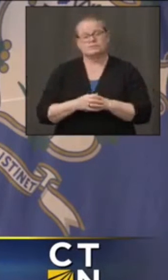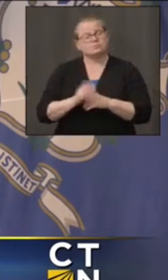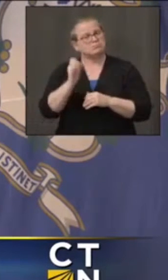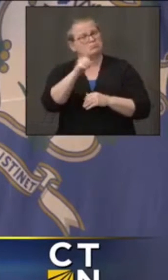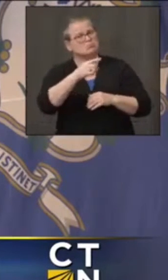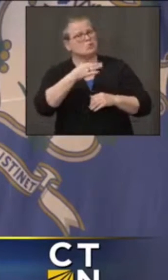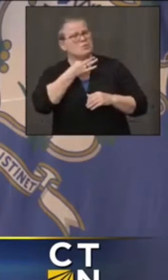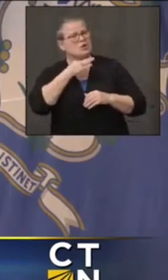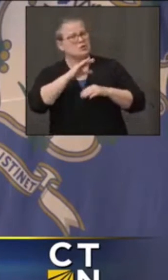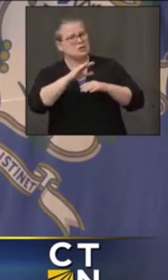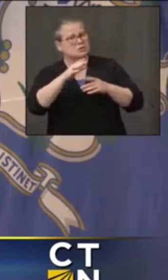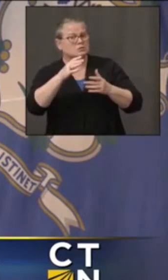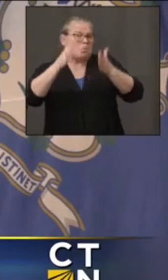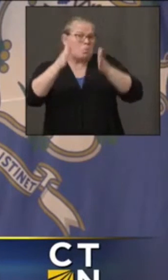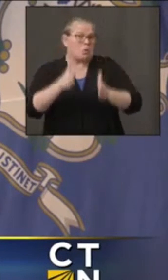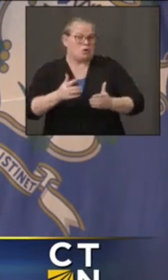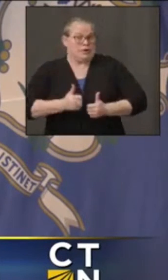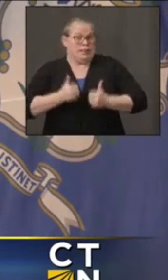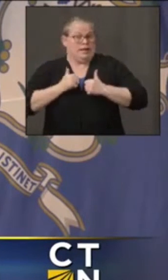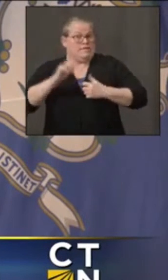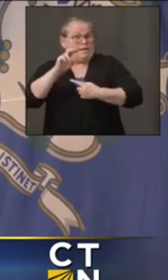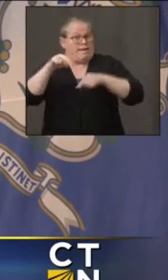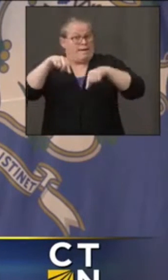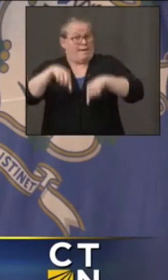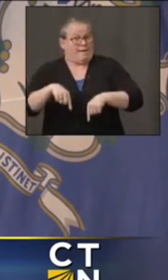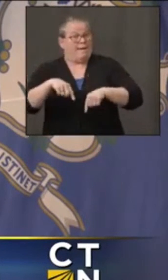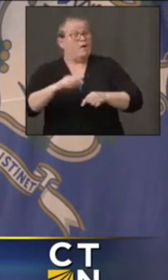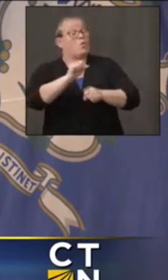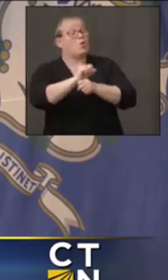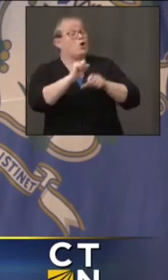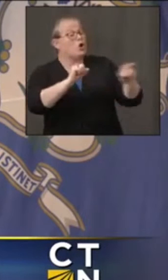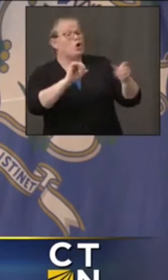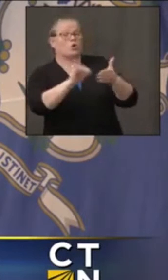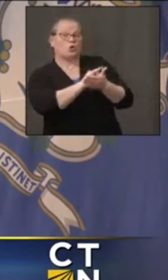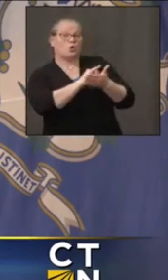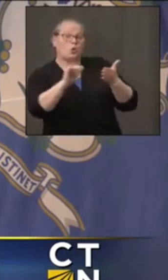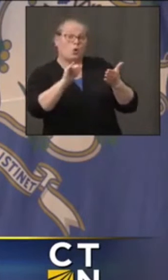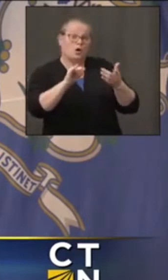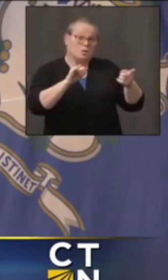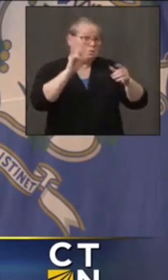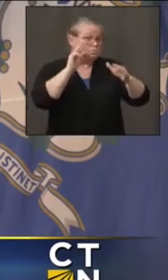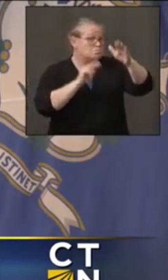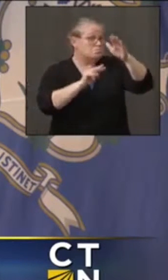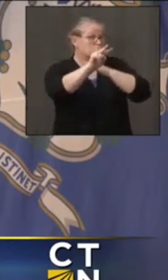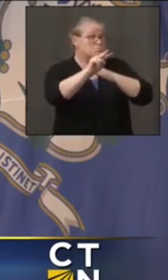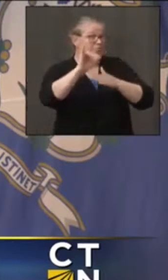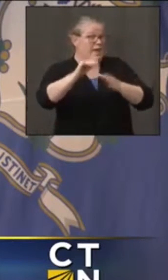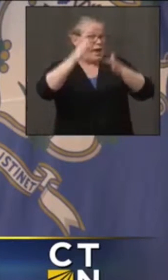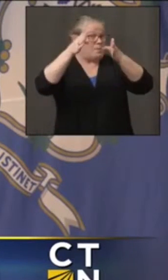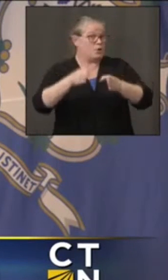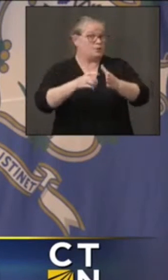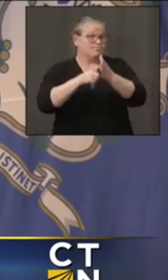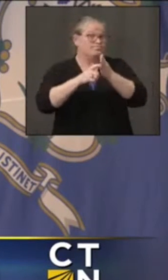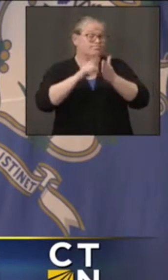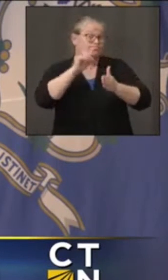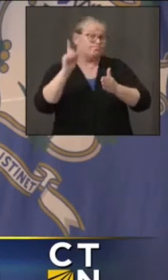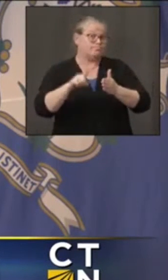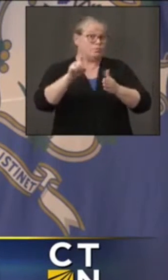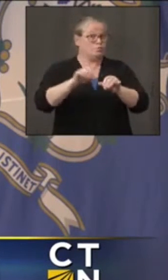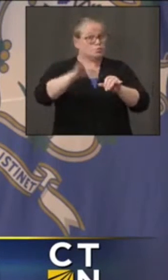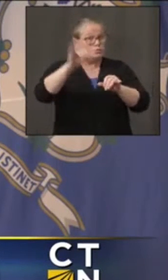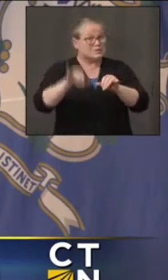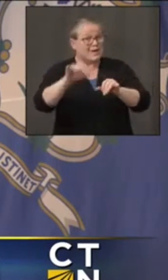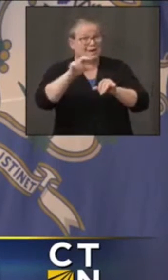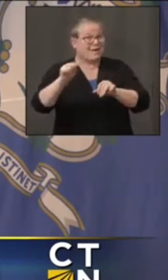and we get to that point where we meet that 10 and 5 standard, that they would